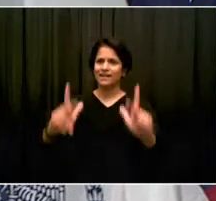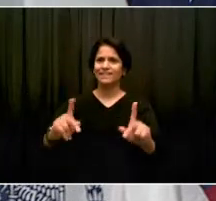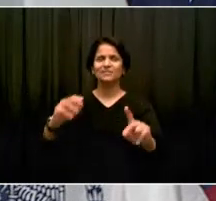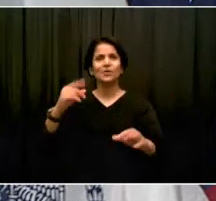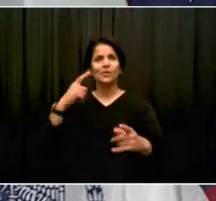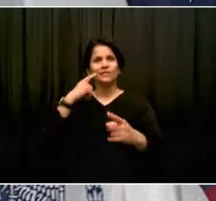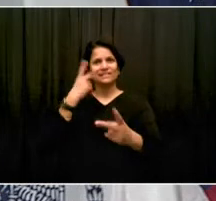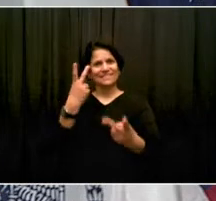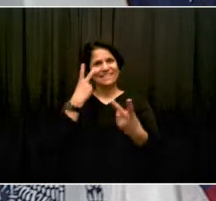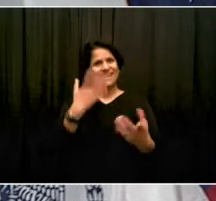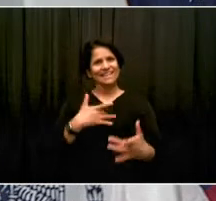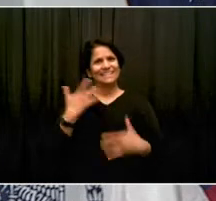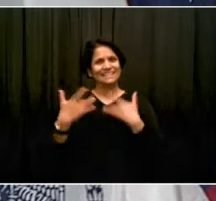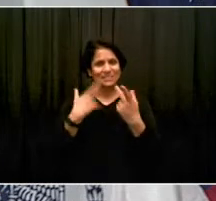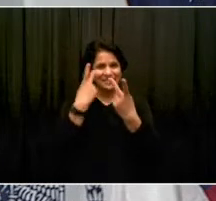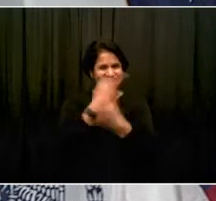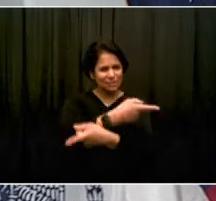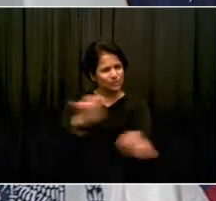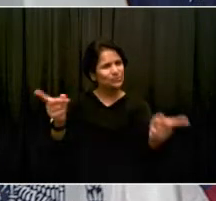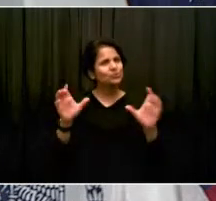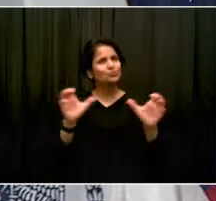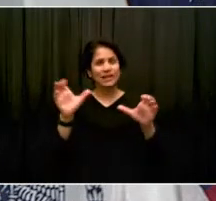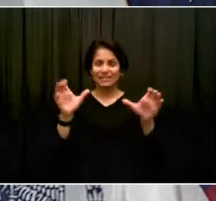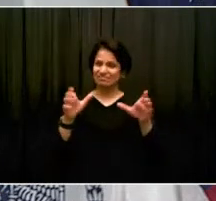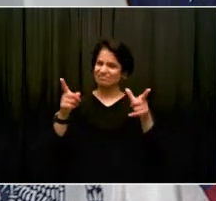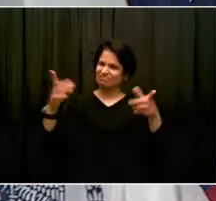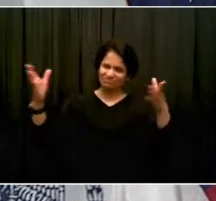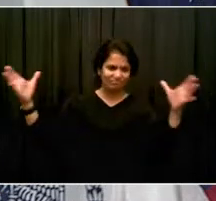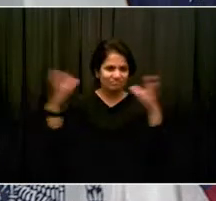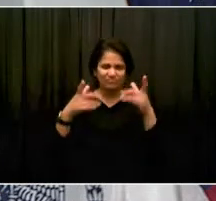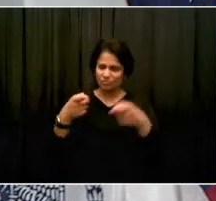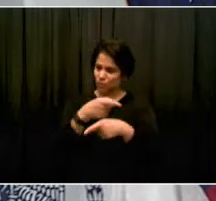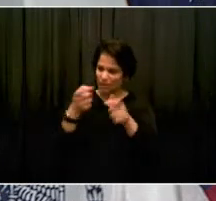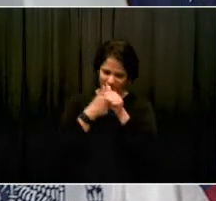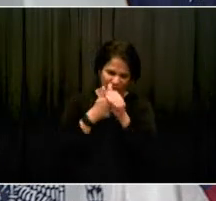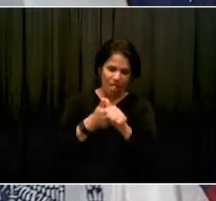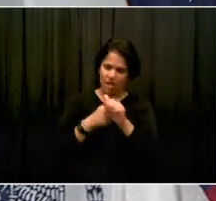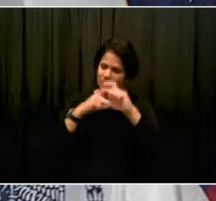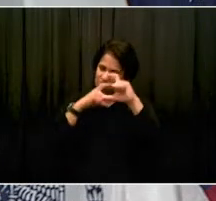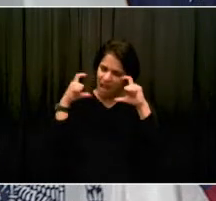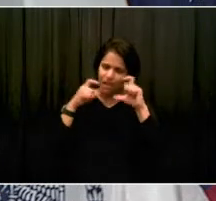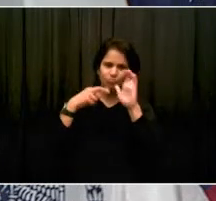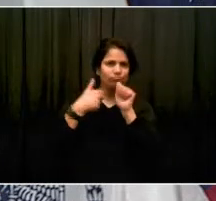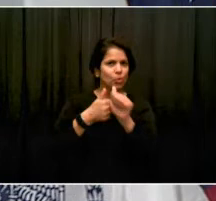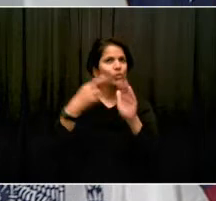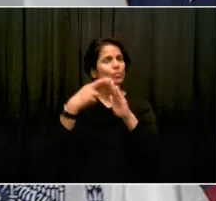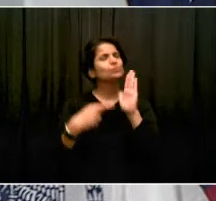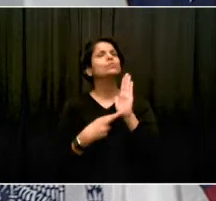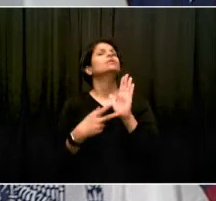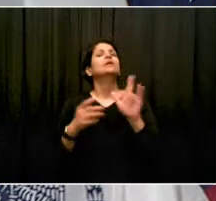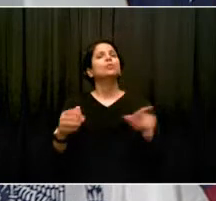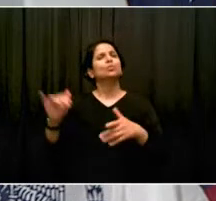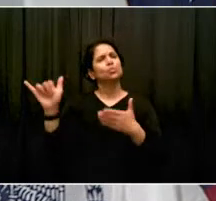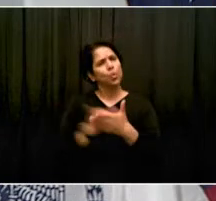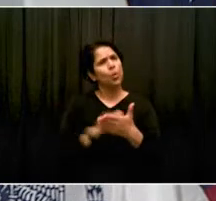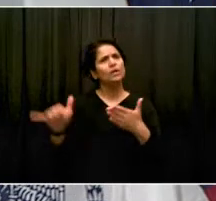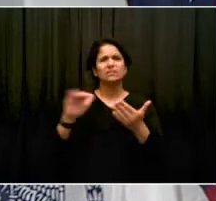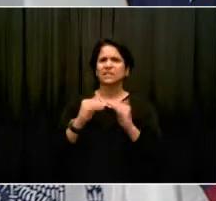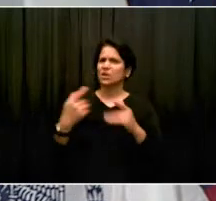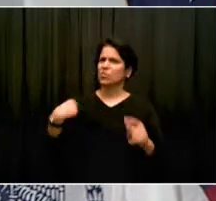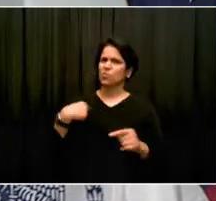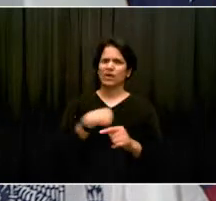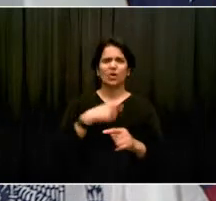other out. That's been the story. This has been a hero city. And people should feel really good about the fact that we can see the light at the end of the tunnel. So we